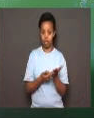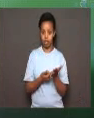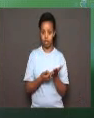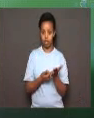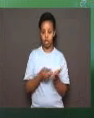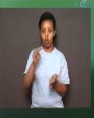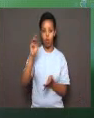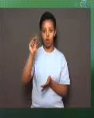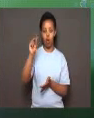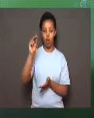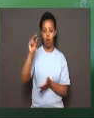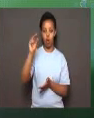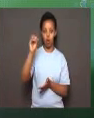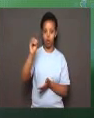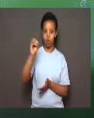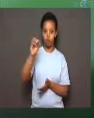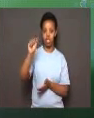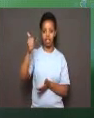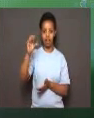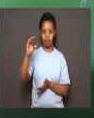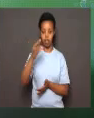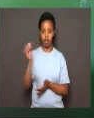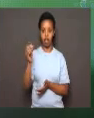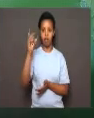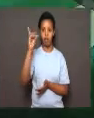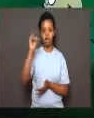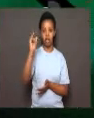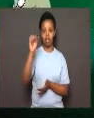a monosaccharide and a disaccharide.